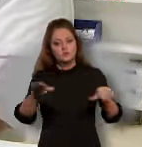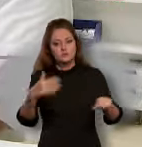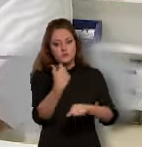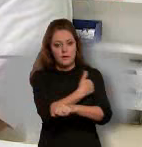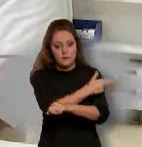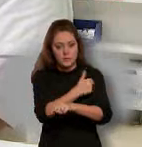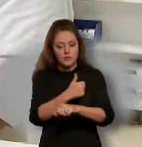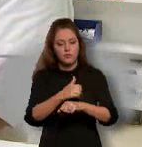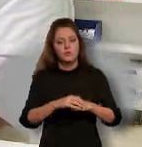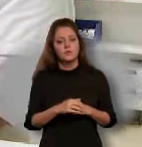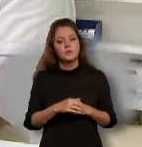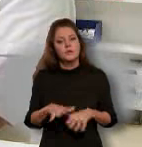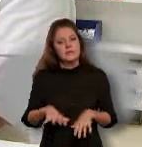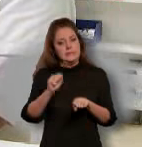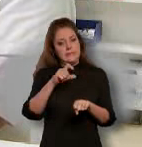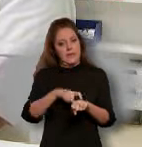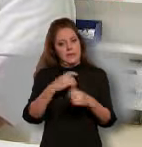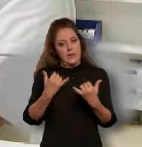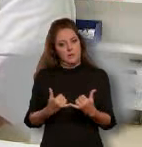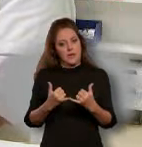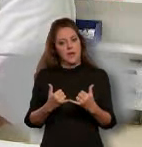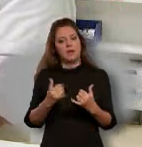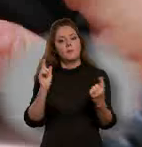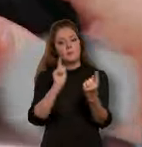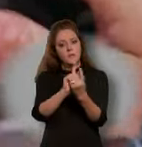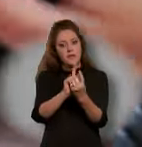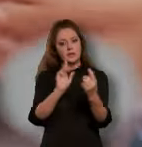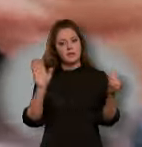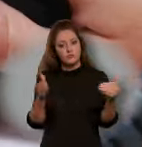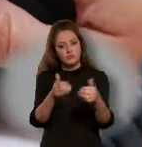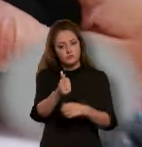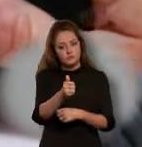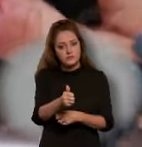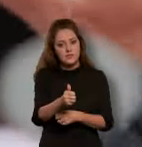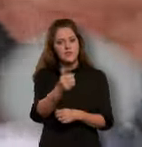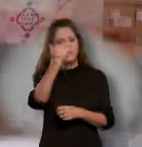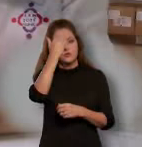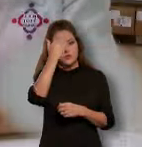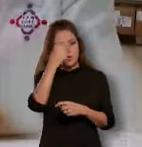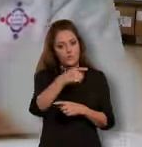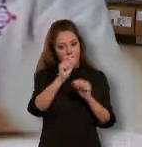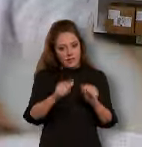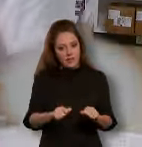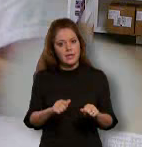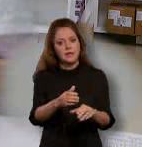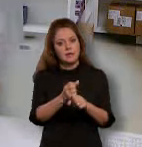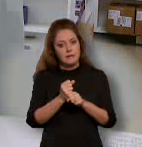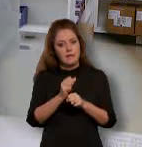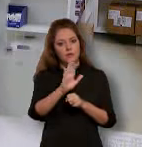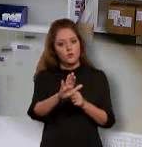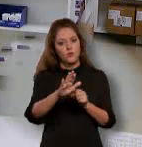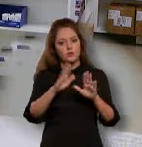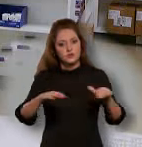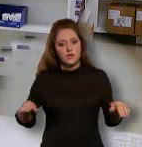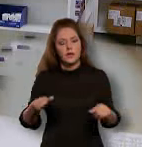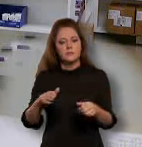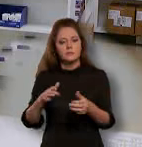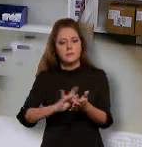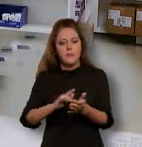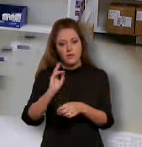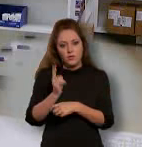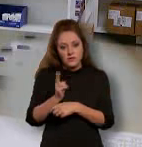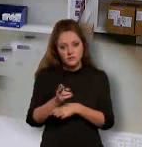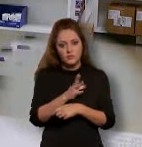center. Take time now to introduce yourself to them and to confirm that they will be able to access your child's updated medical history